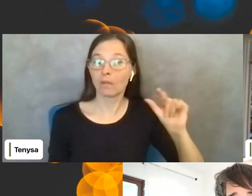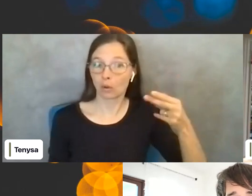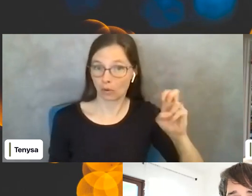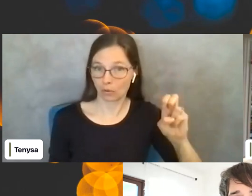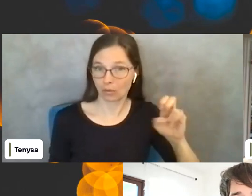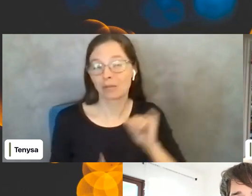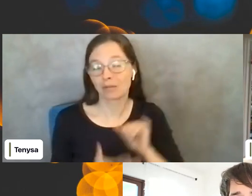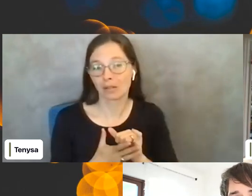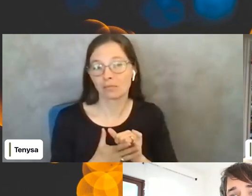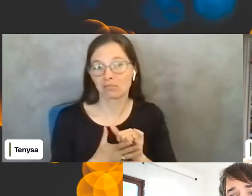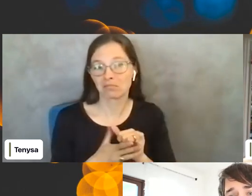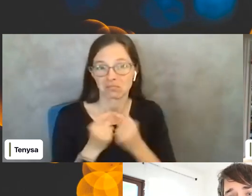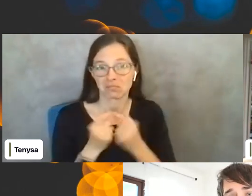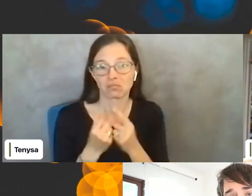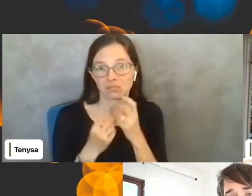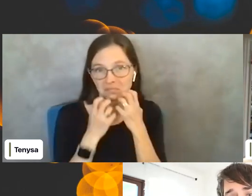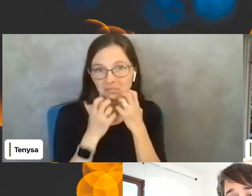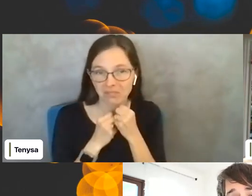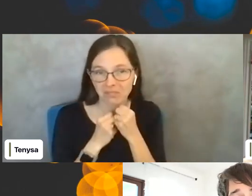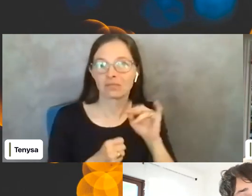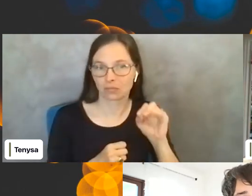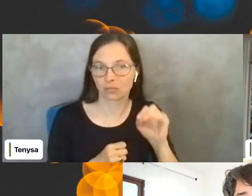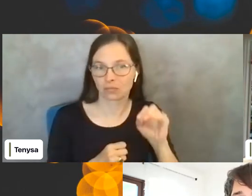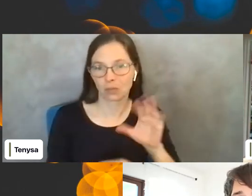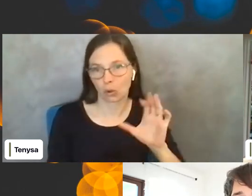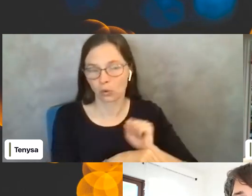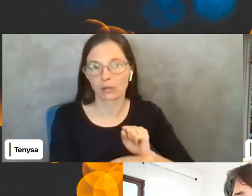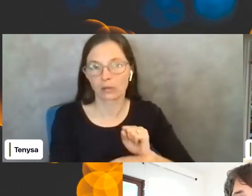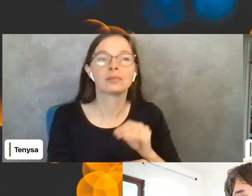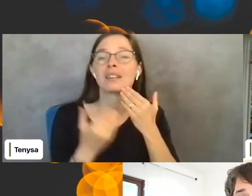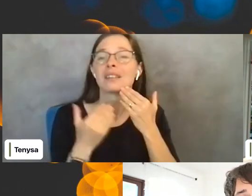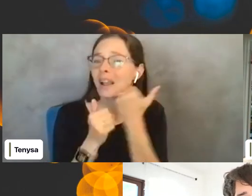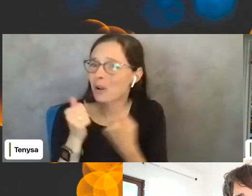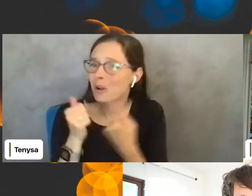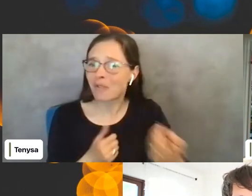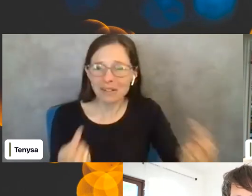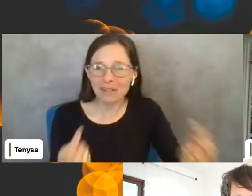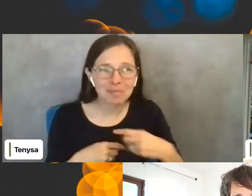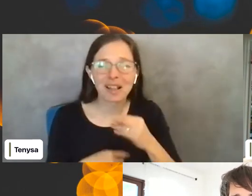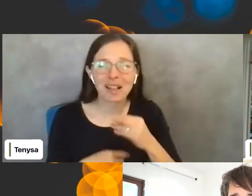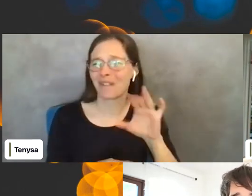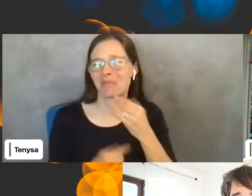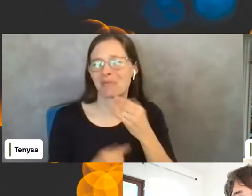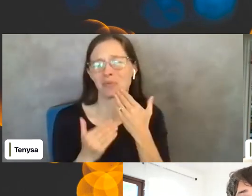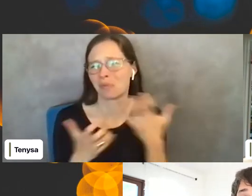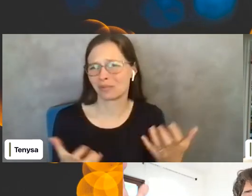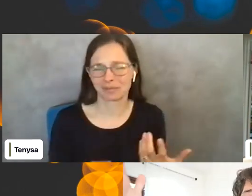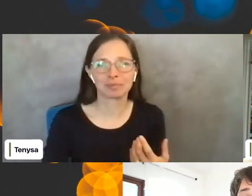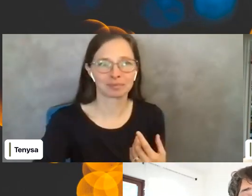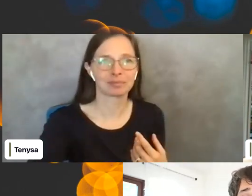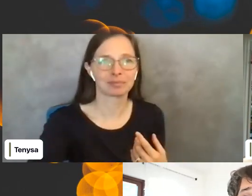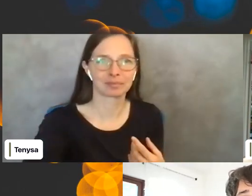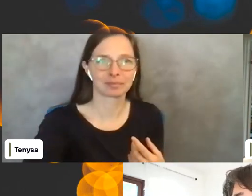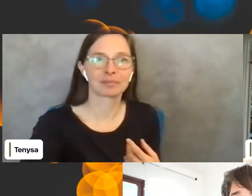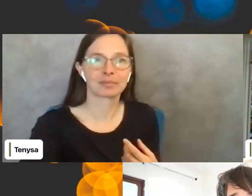and the great work that they're doing there. And so thank you everybody for hanging out with us. Vico, thank you so much.